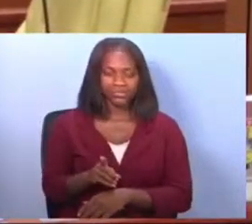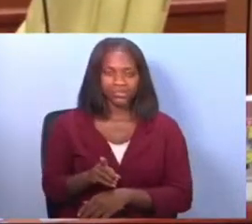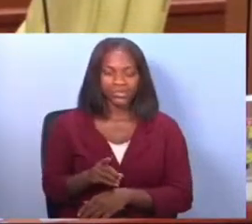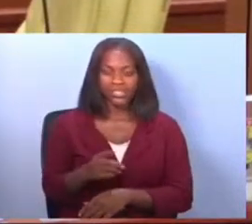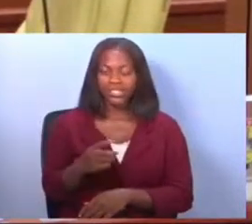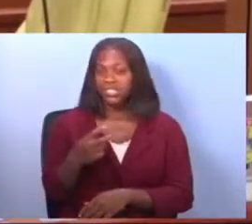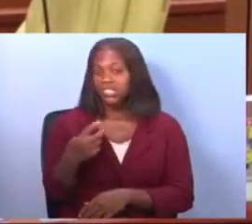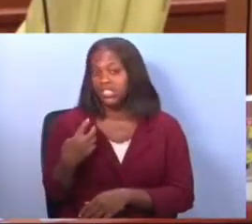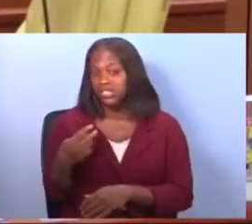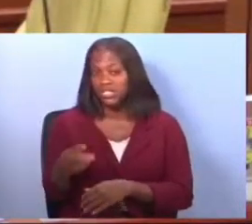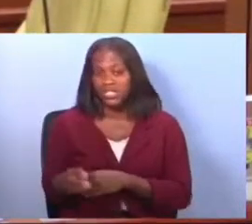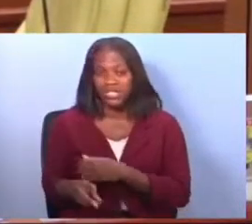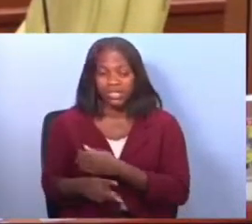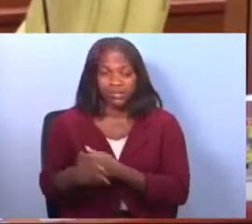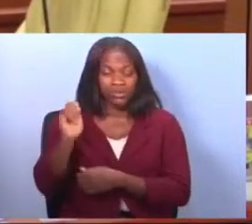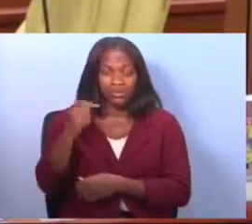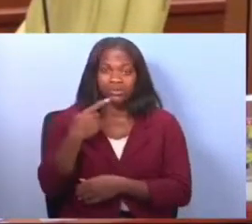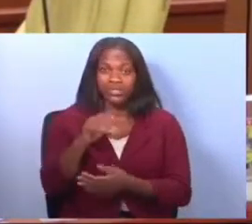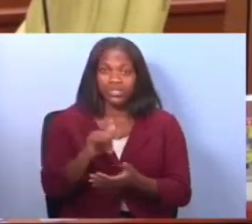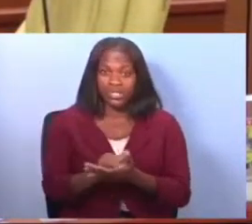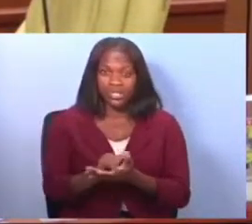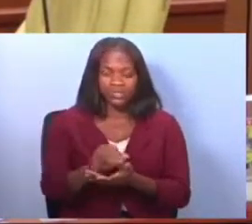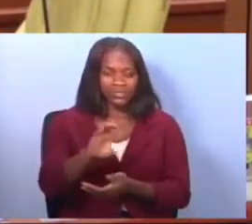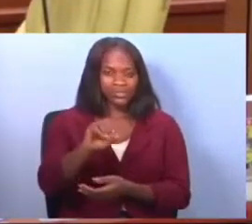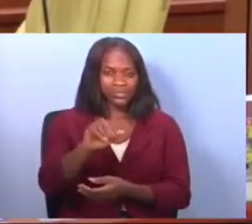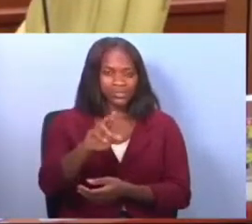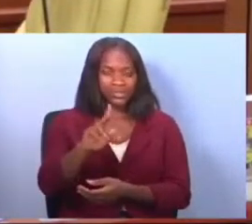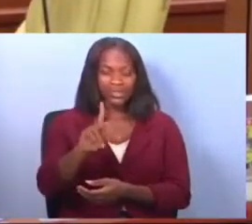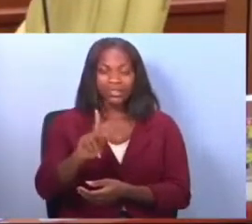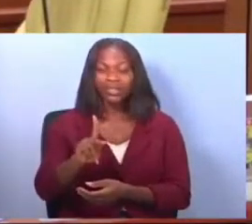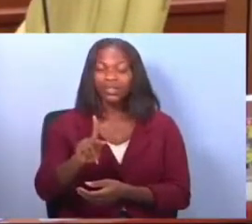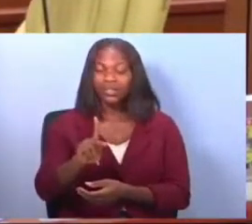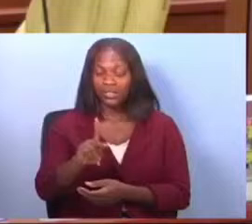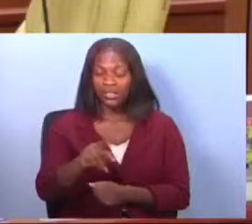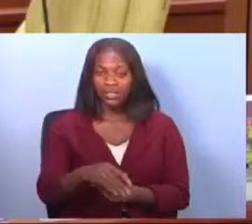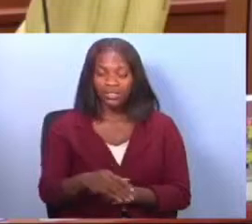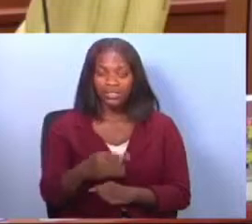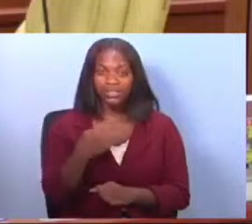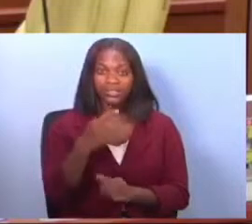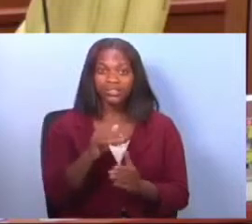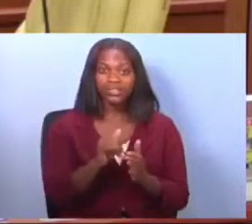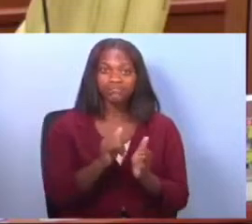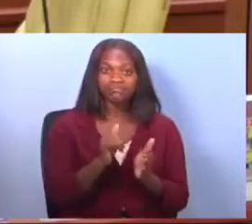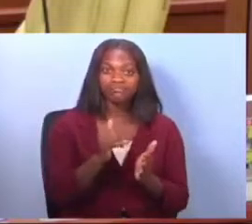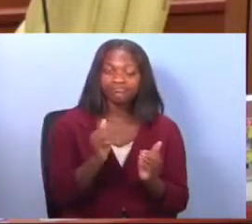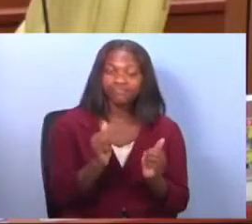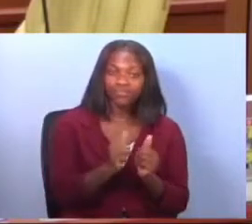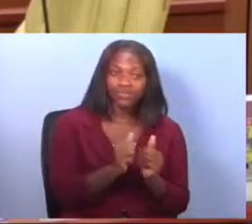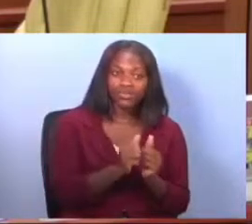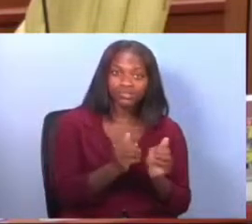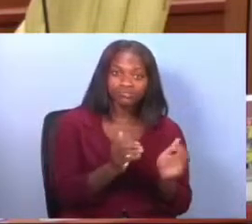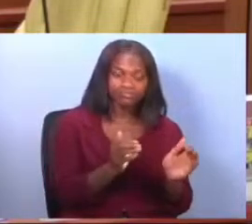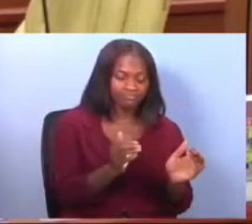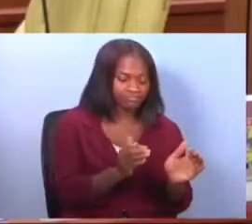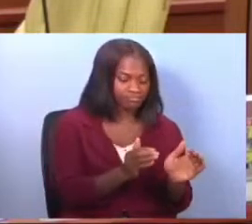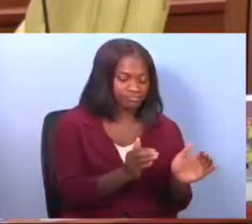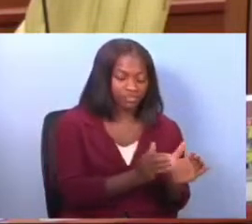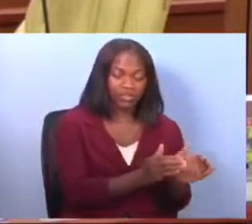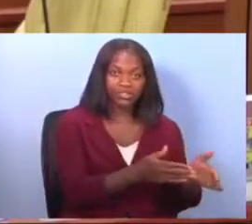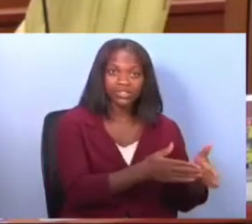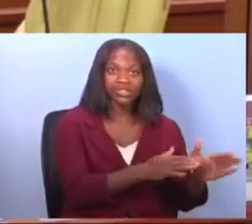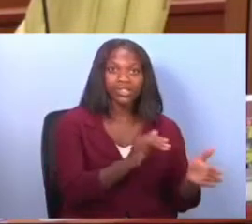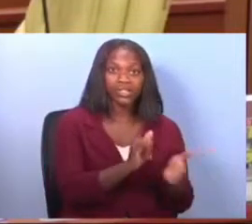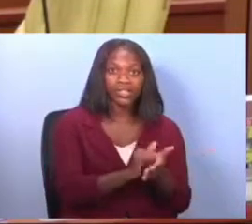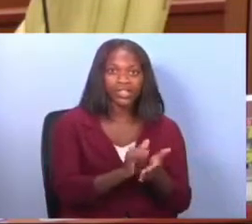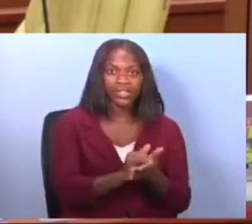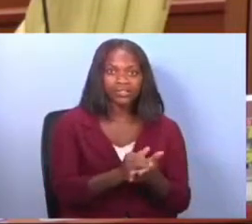with the minority leader who asked me to just reiterate that point to you that we'll be expecting a